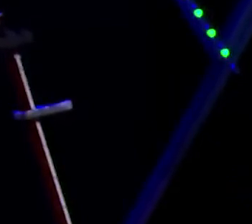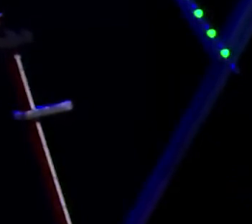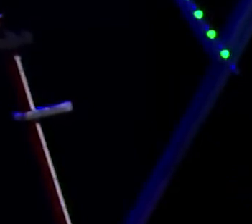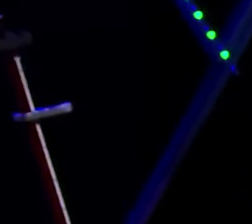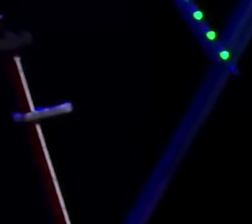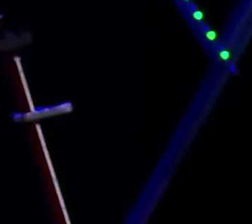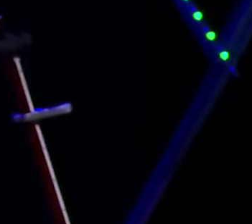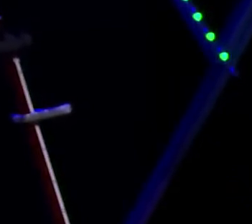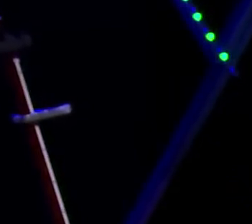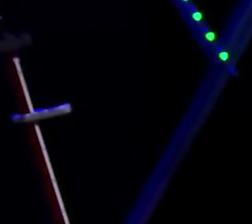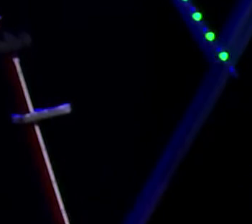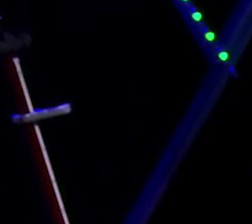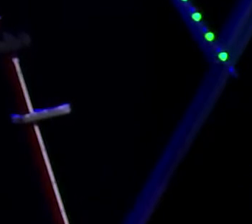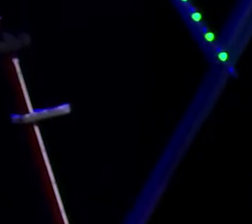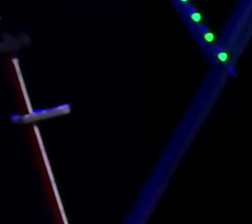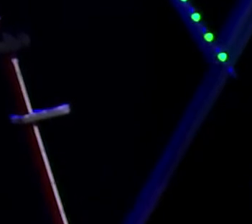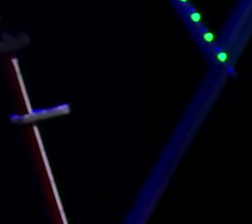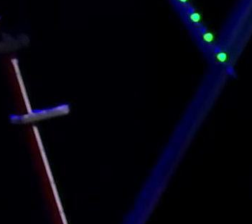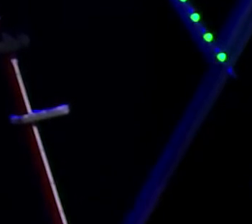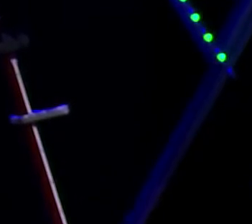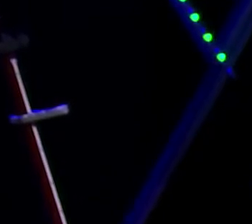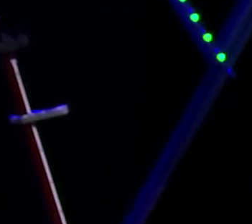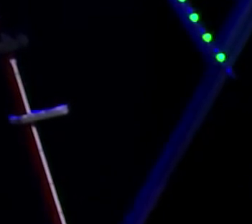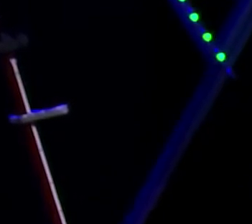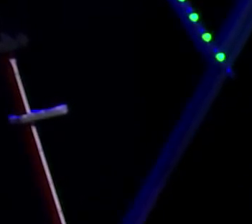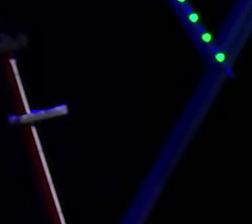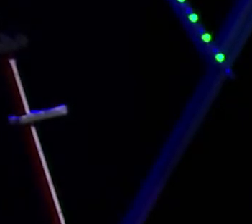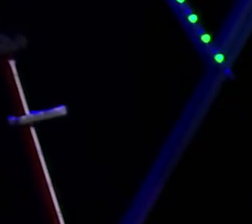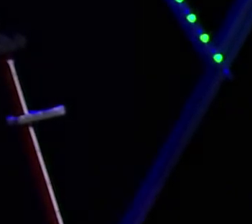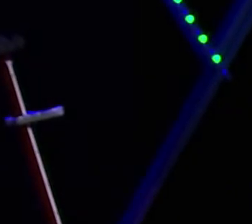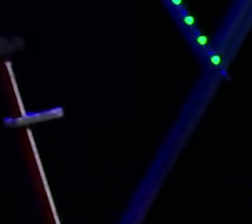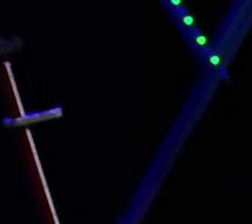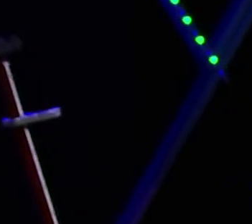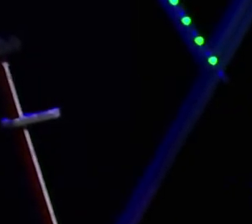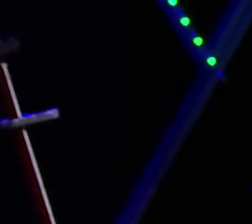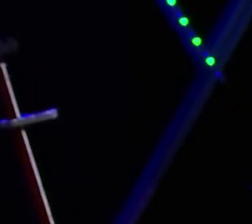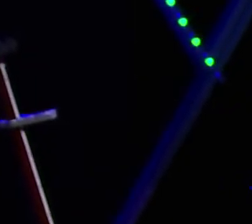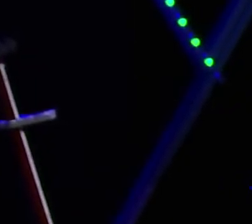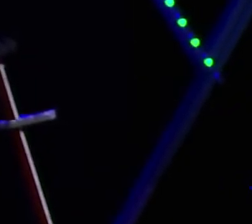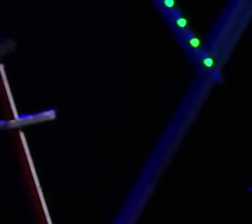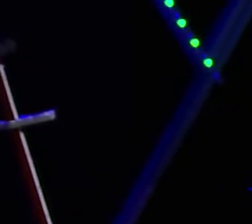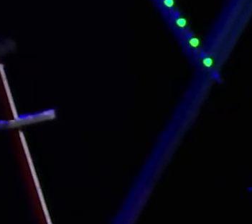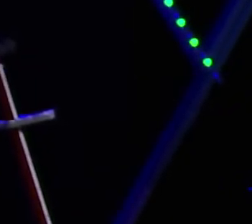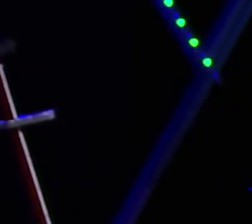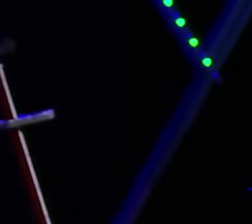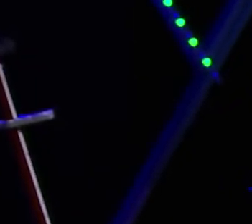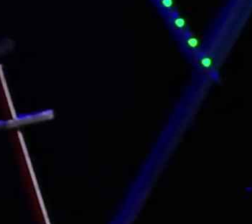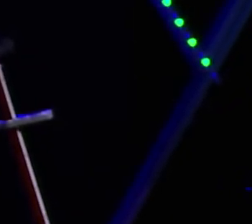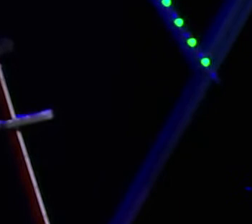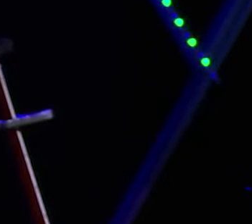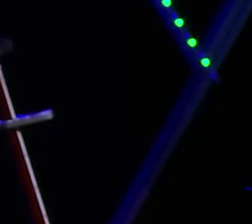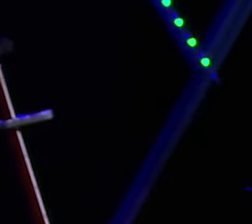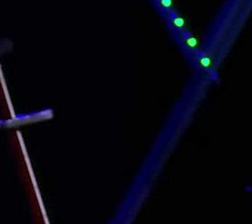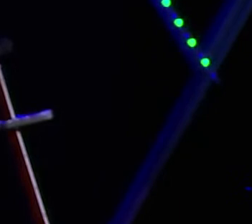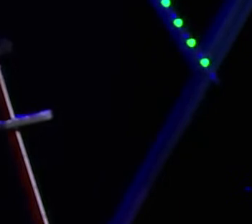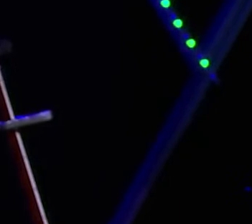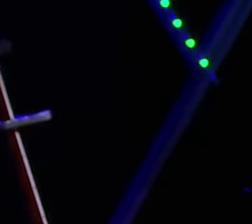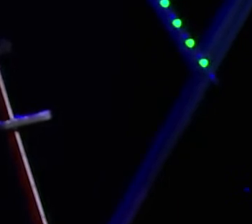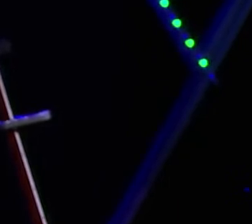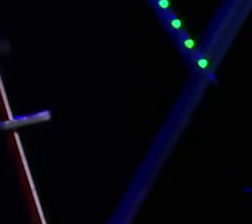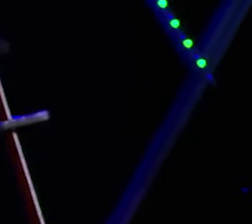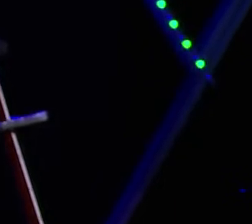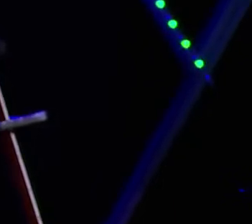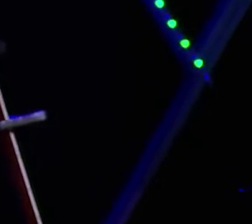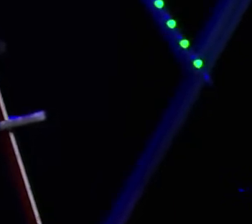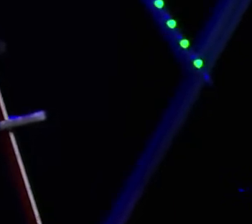who can be against us? Who is to condemn? For Christ Jesus is the one who died, more than that, who